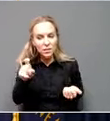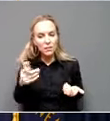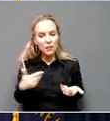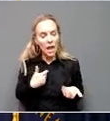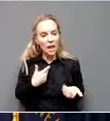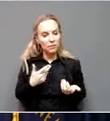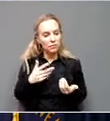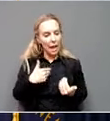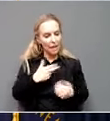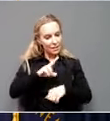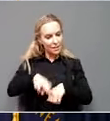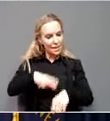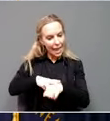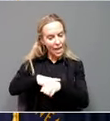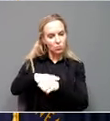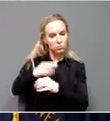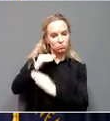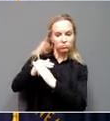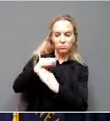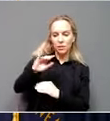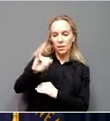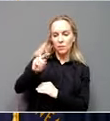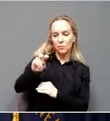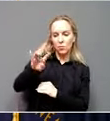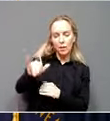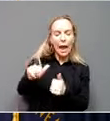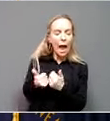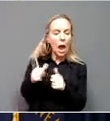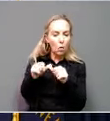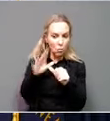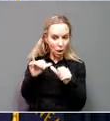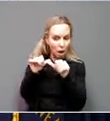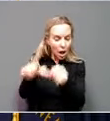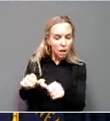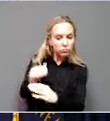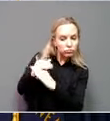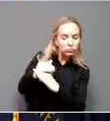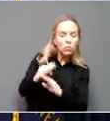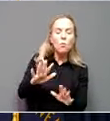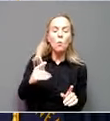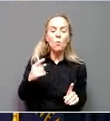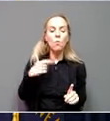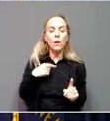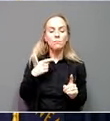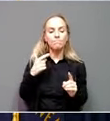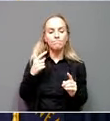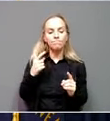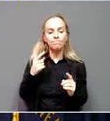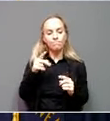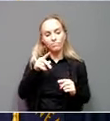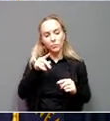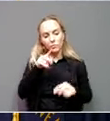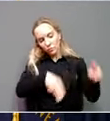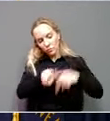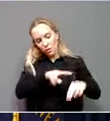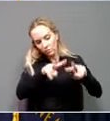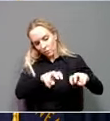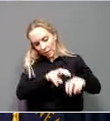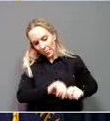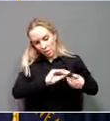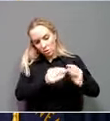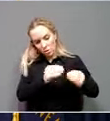and how long would it last? What we do think we know from the numbers is that someone vaccinated